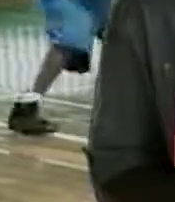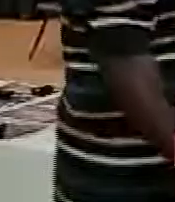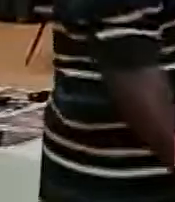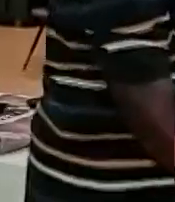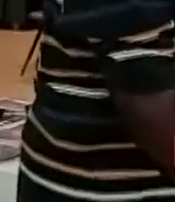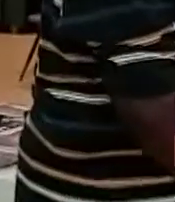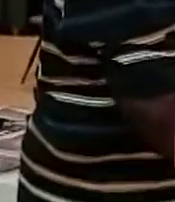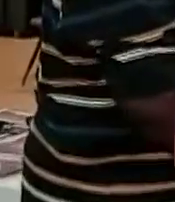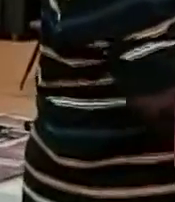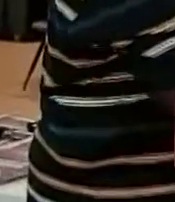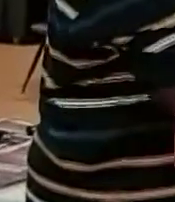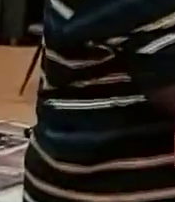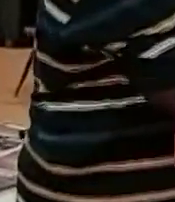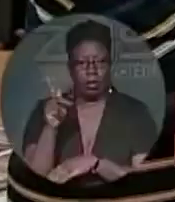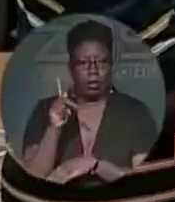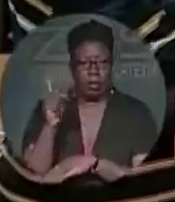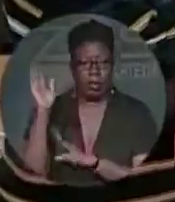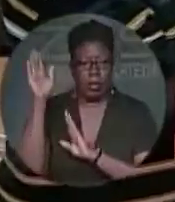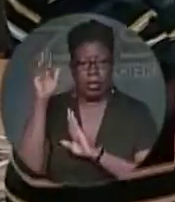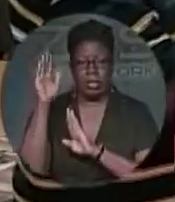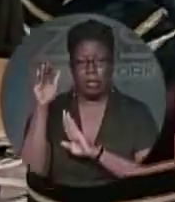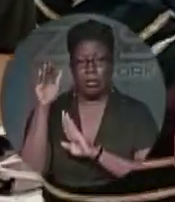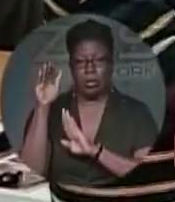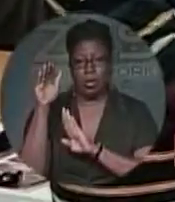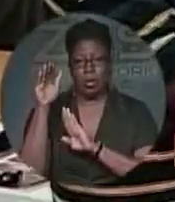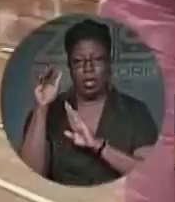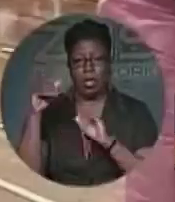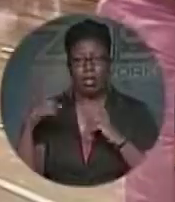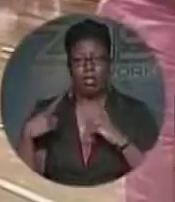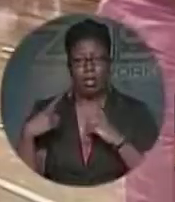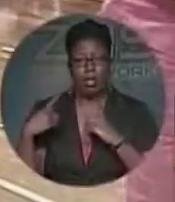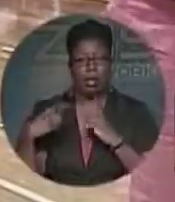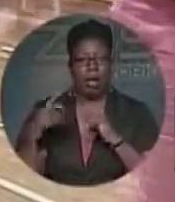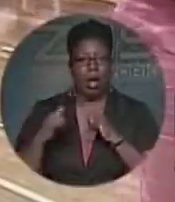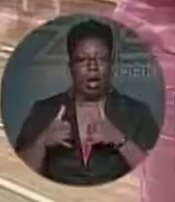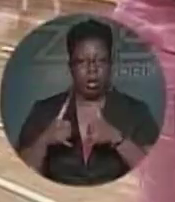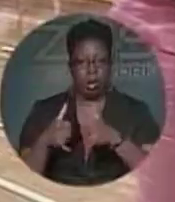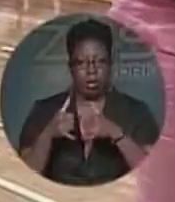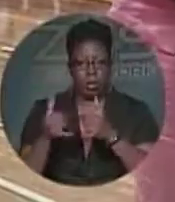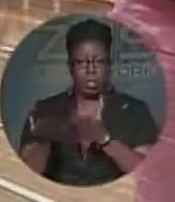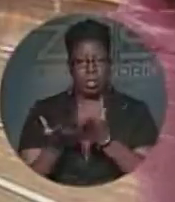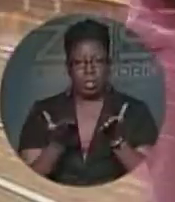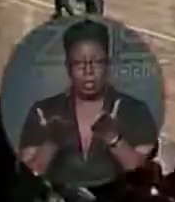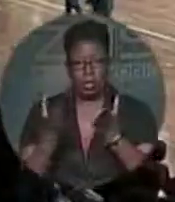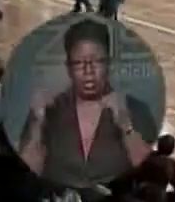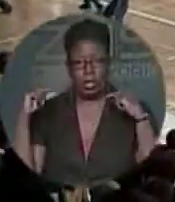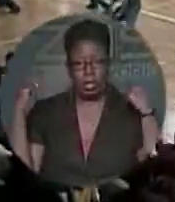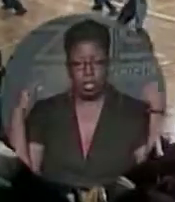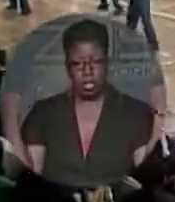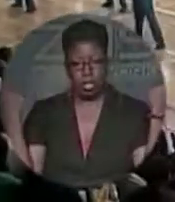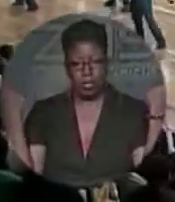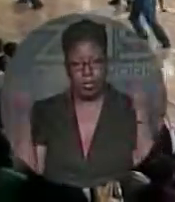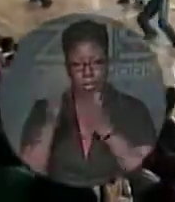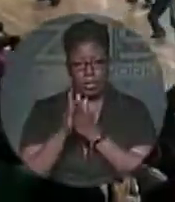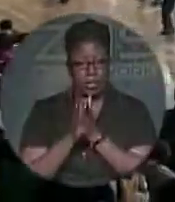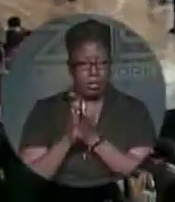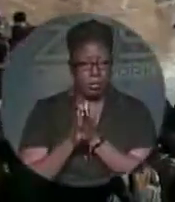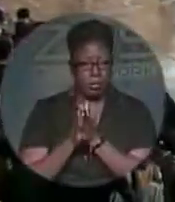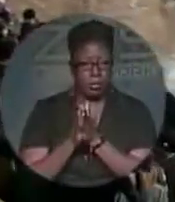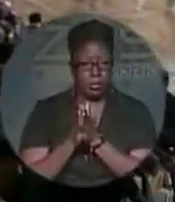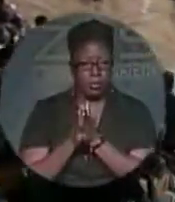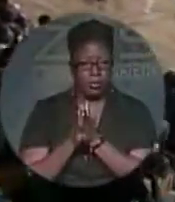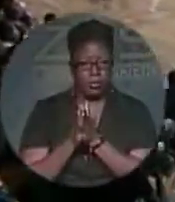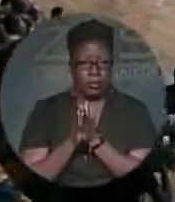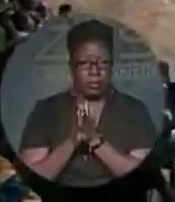The New Providence Women's Basketball Association had their award ceremony last night here at the Donald Davis Gymnasium. It was a night of fun and entertainment, but on to the